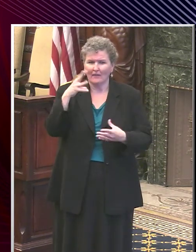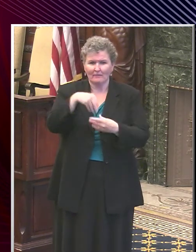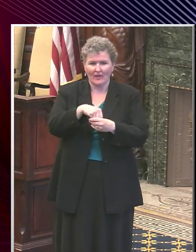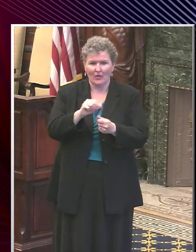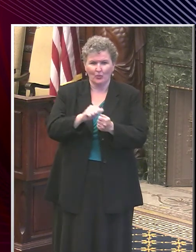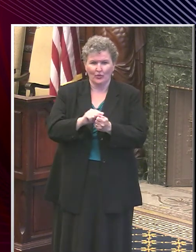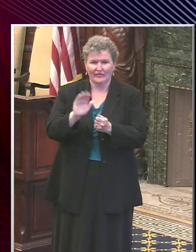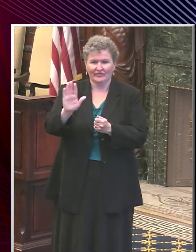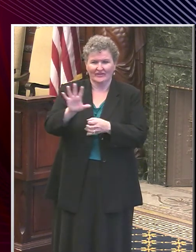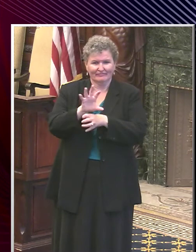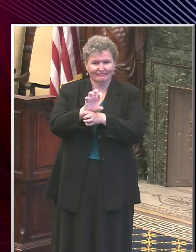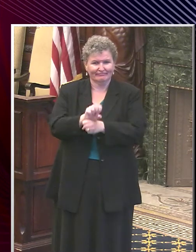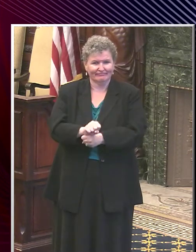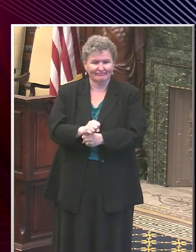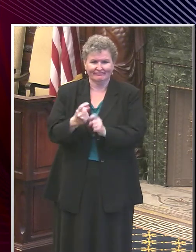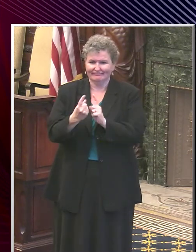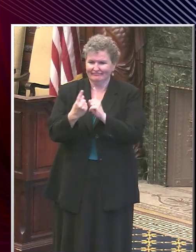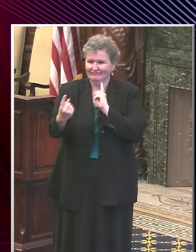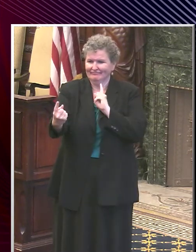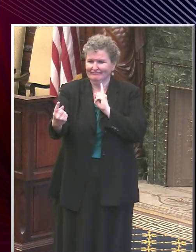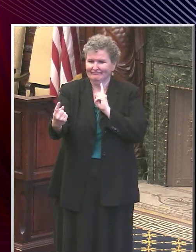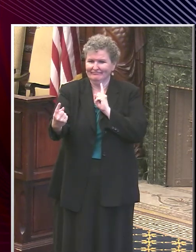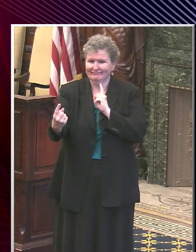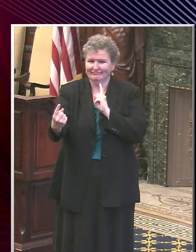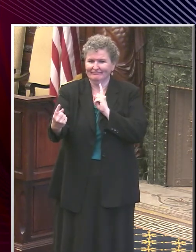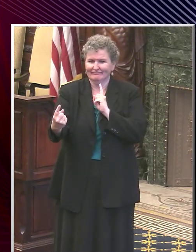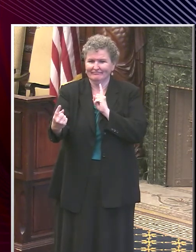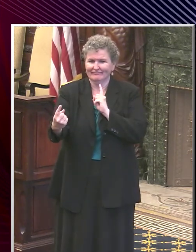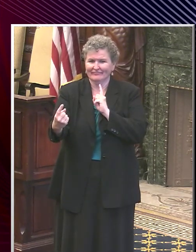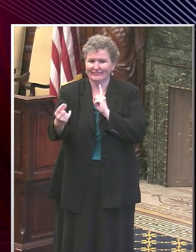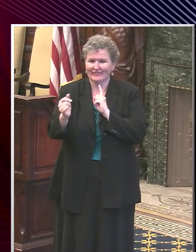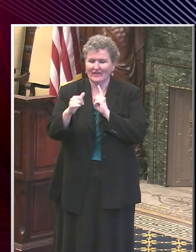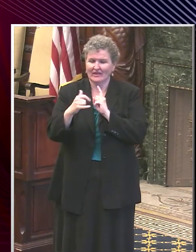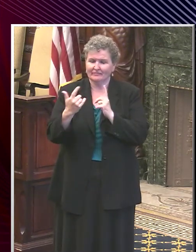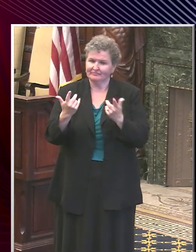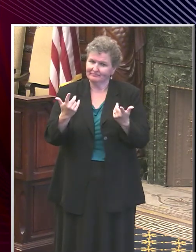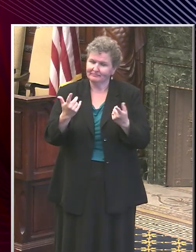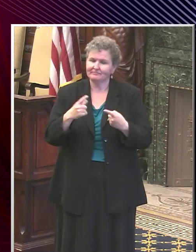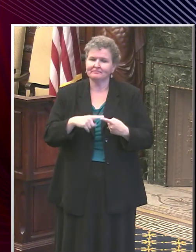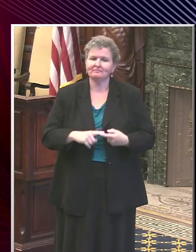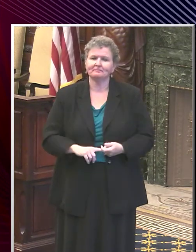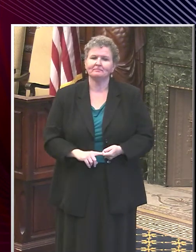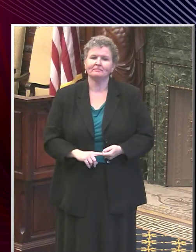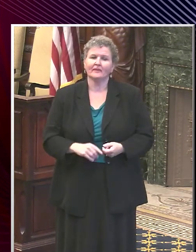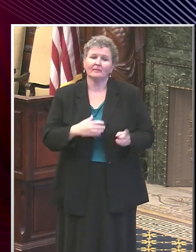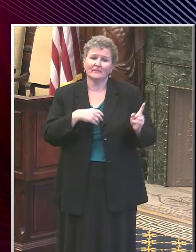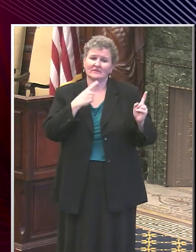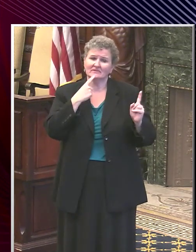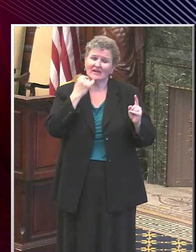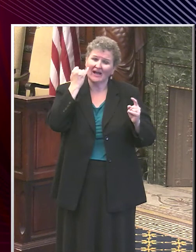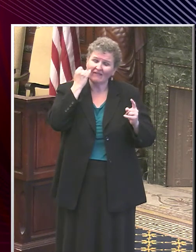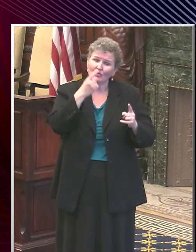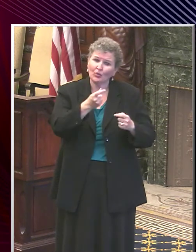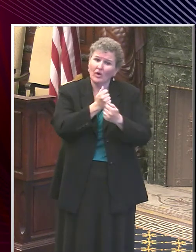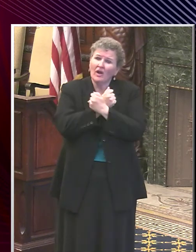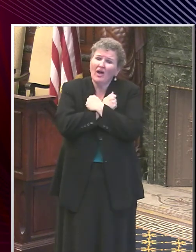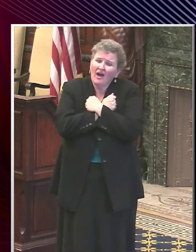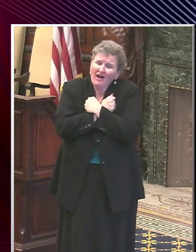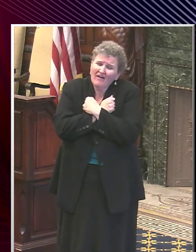necessarily? And so what would you like to tell them? That would be the first question. If you love your relatives and friends, protect them by wearing a